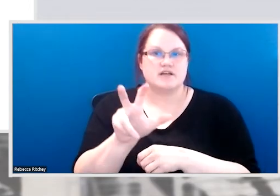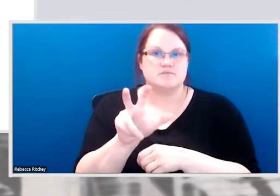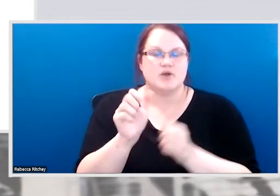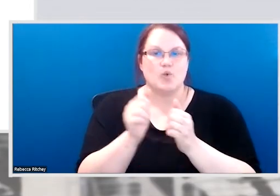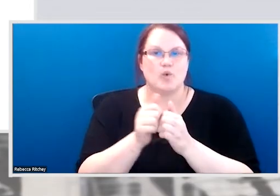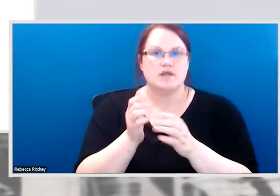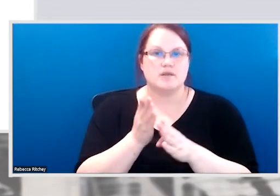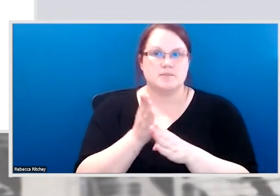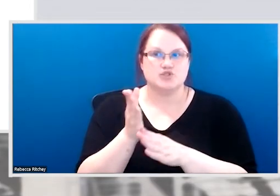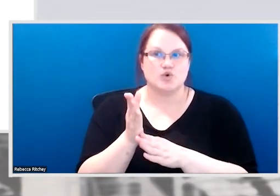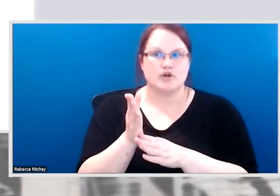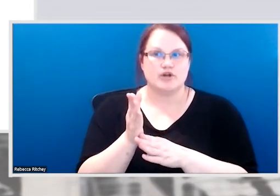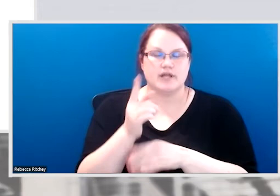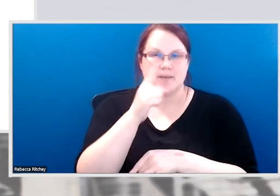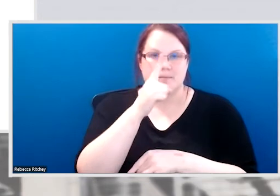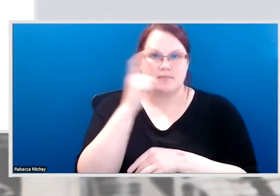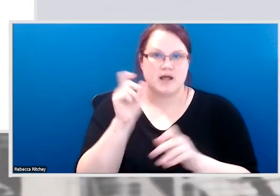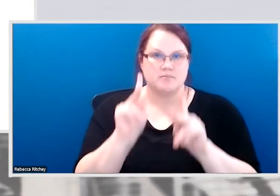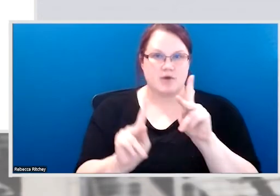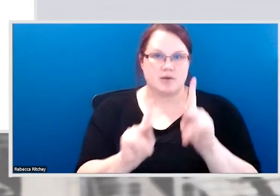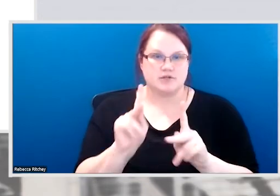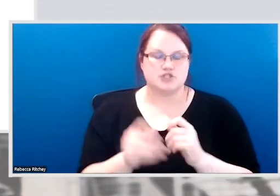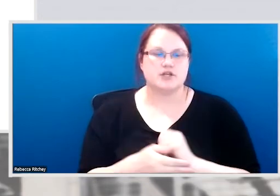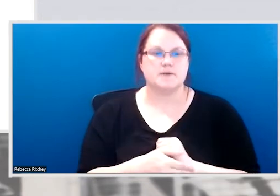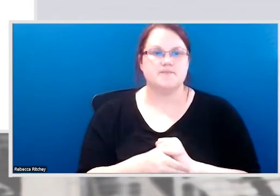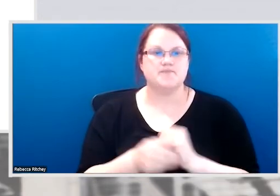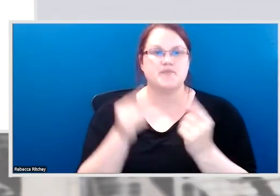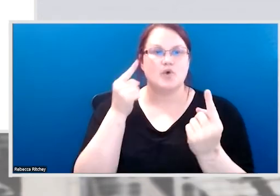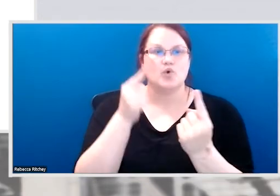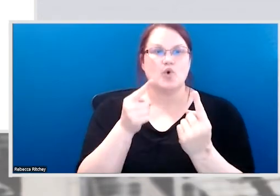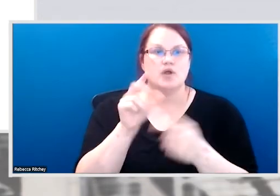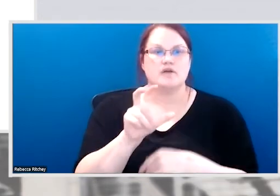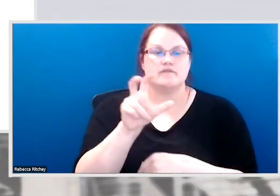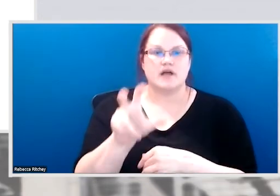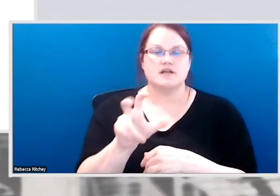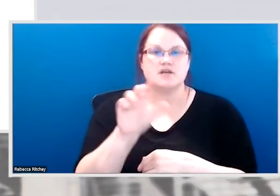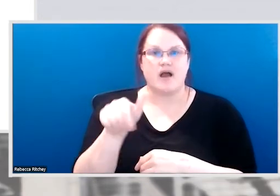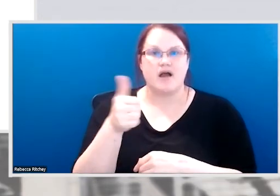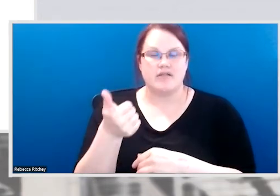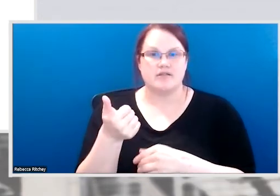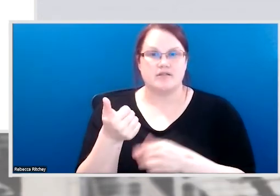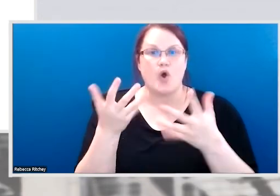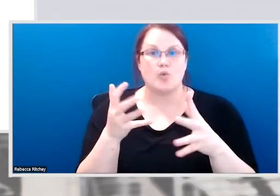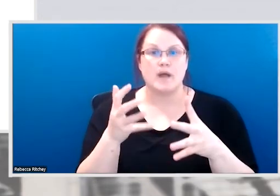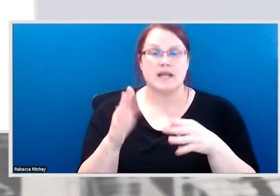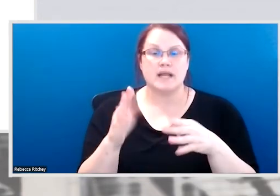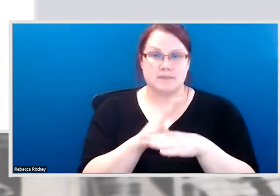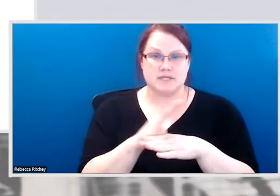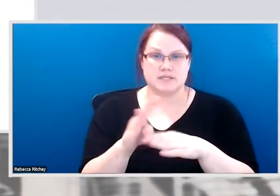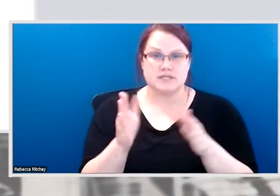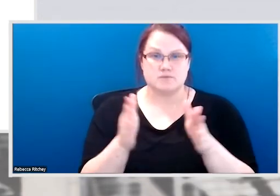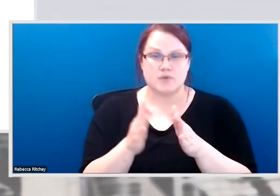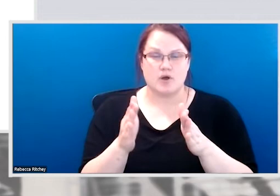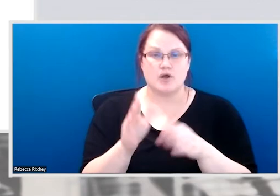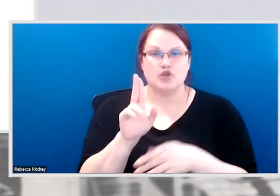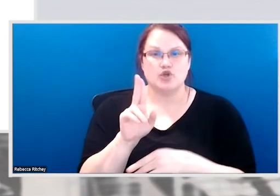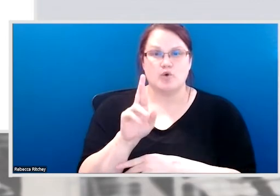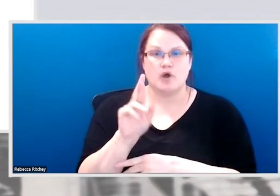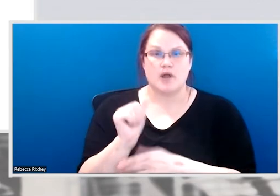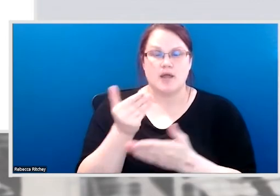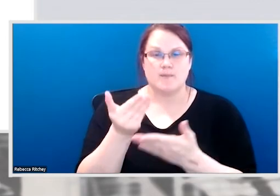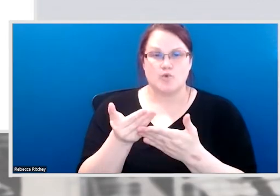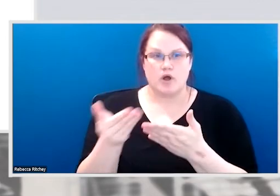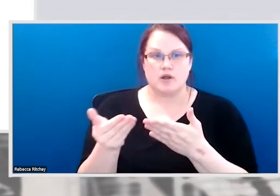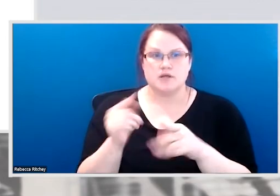majority African-American population. Our goal is to invest in existing small businesses and residents using current URA products